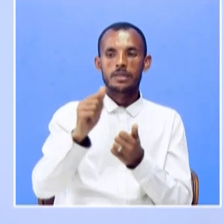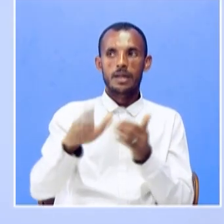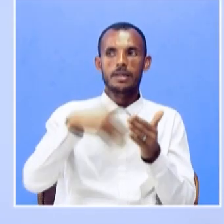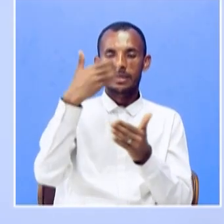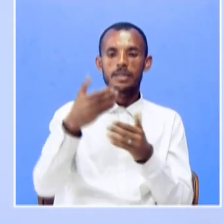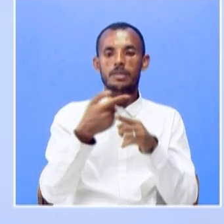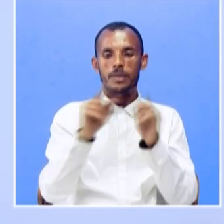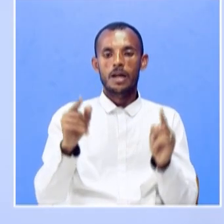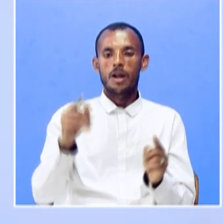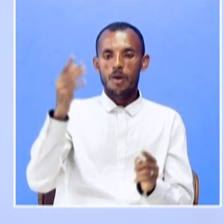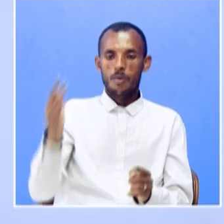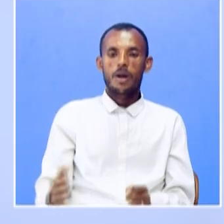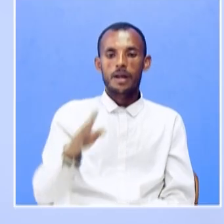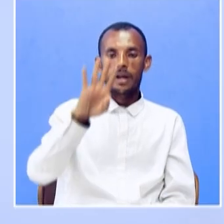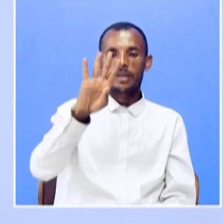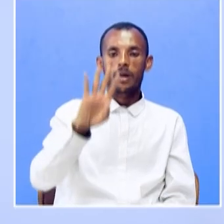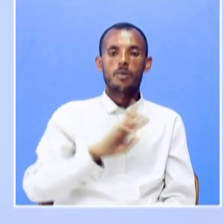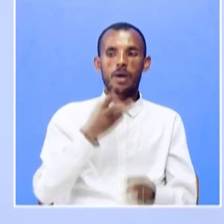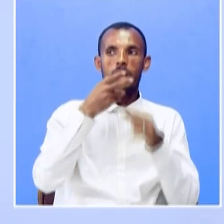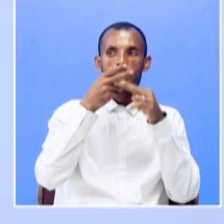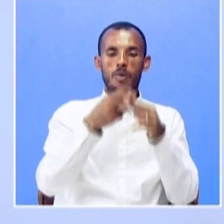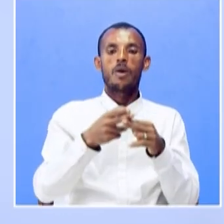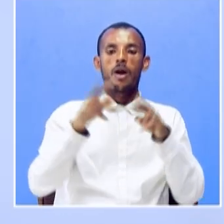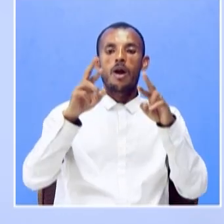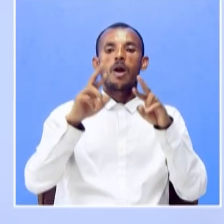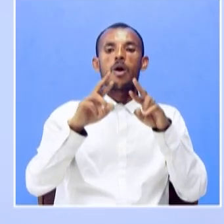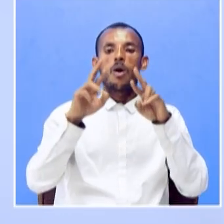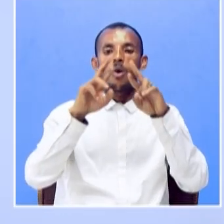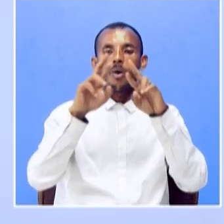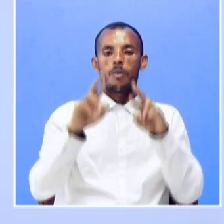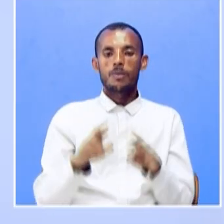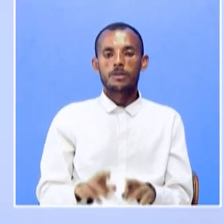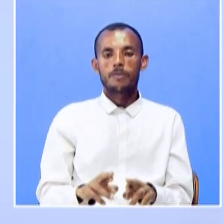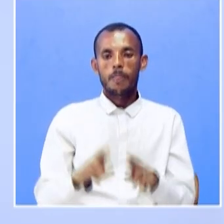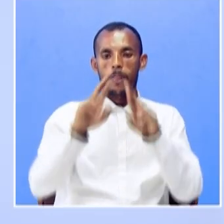special quadrilateral. We call it rhombus.